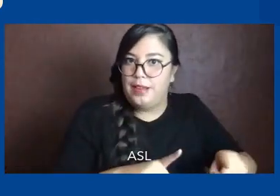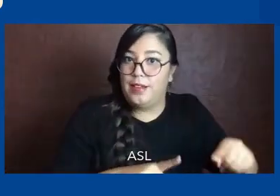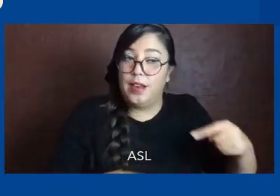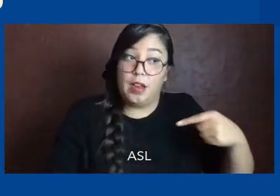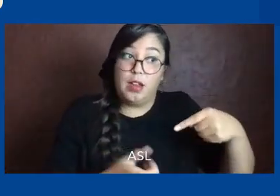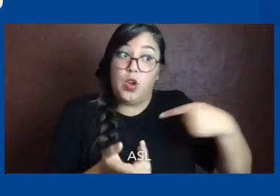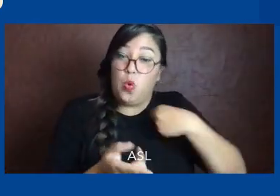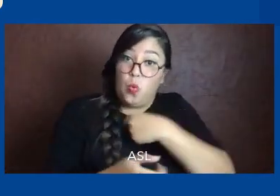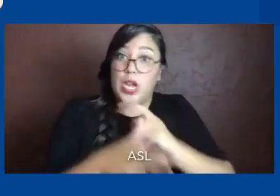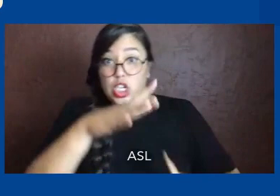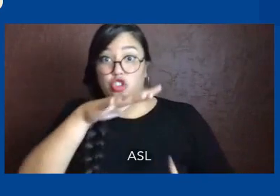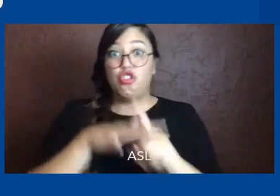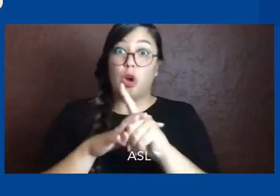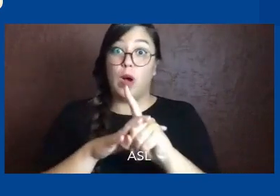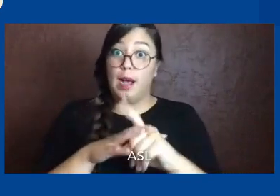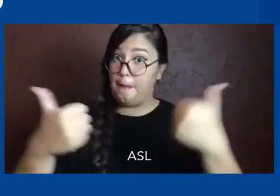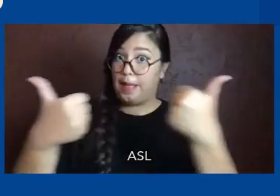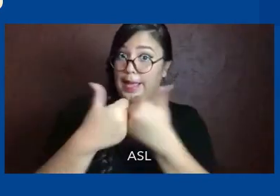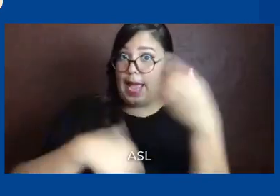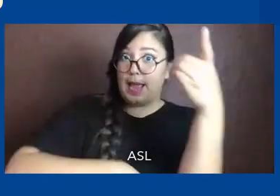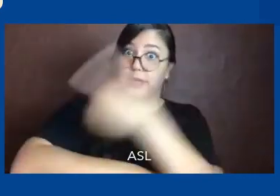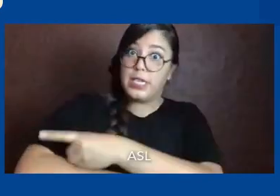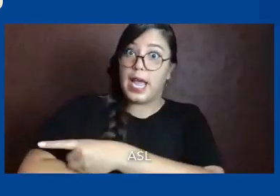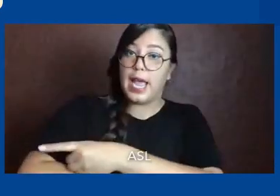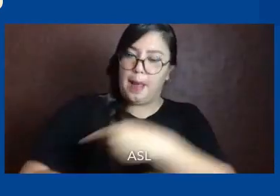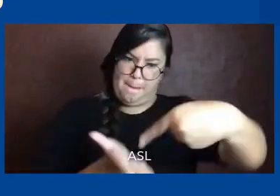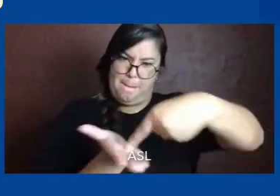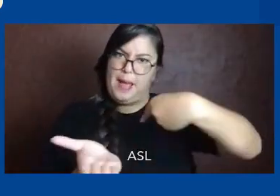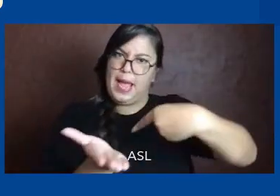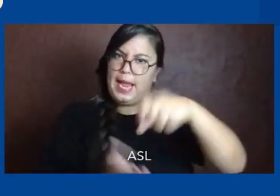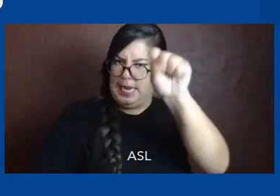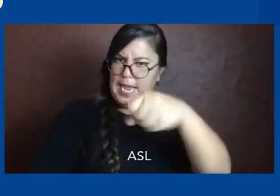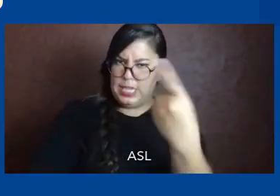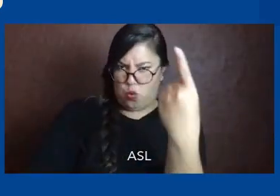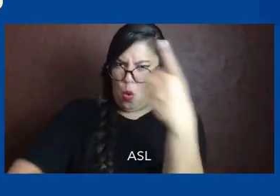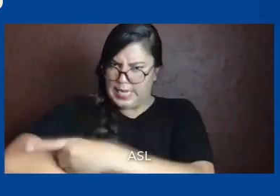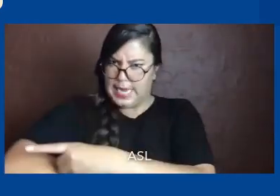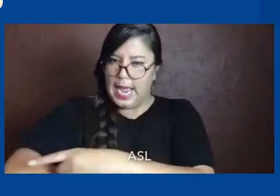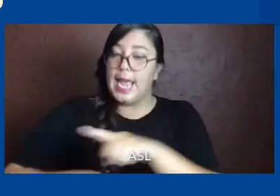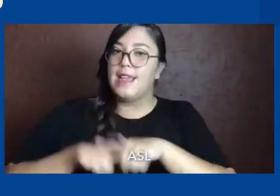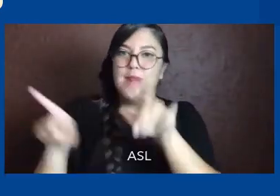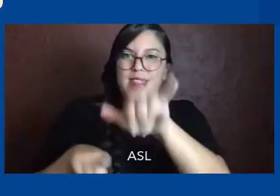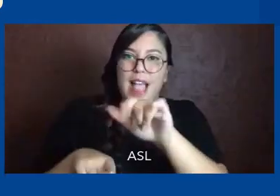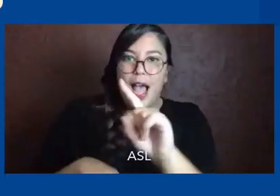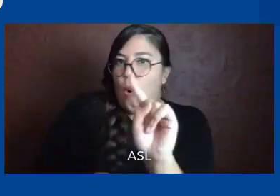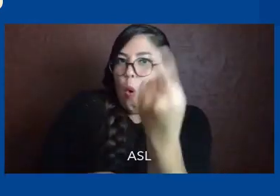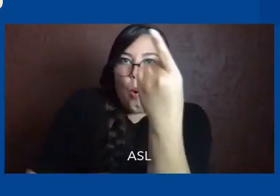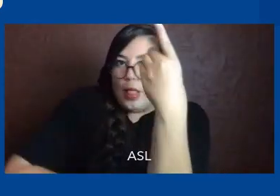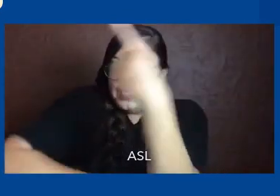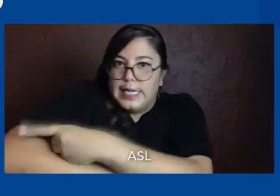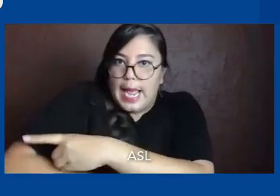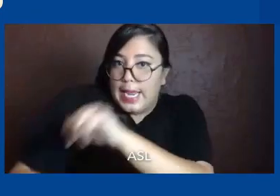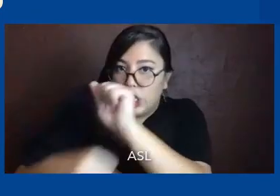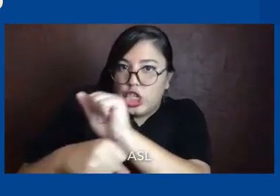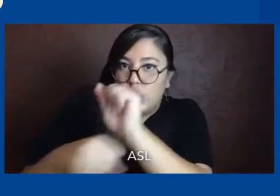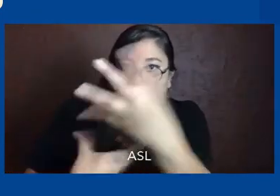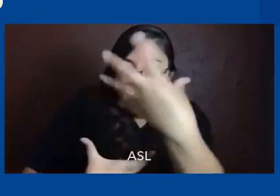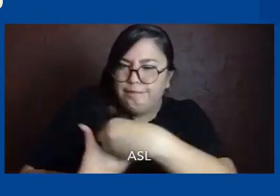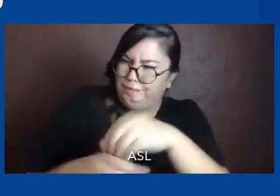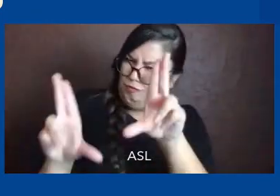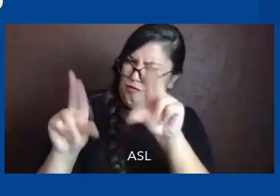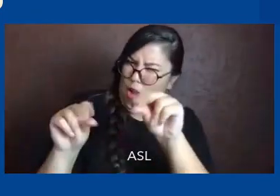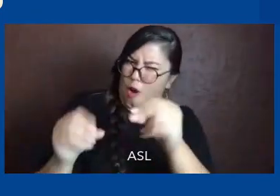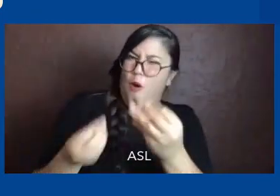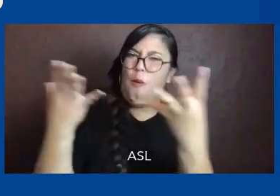professional athleticism, that's not the job. The job is what comes before then. So there's a level of that, I think. But I think too,